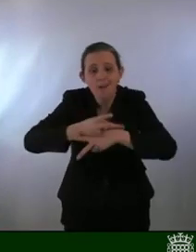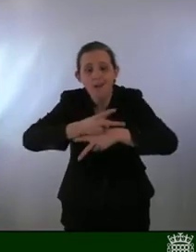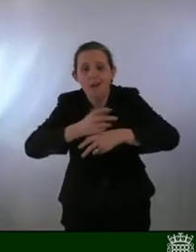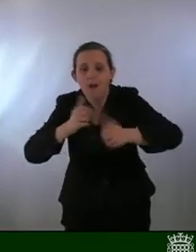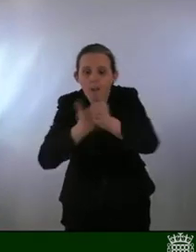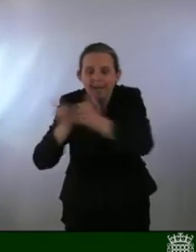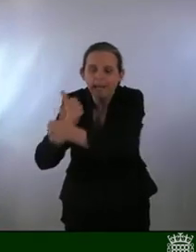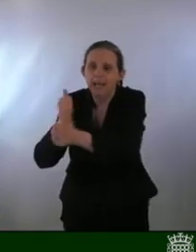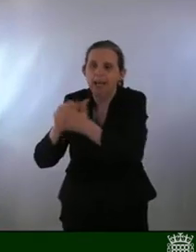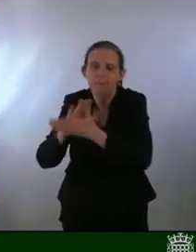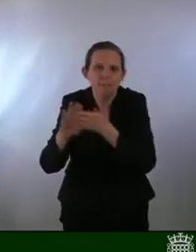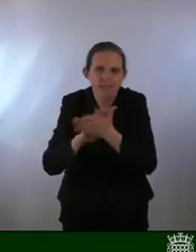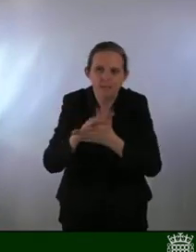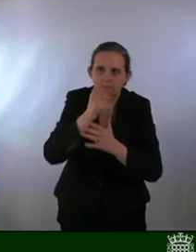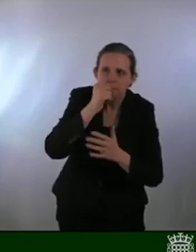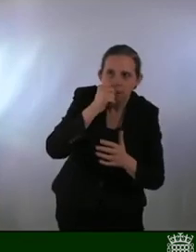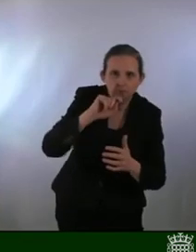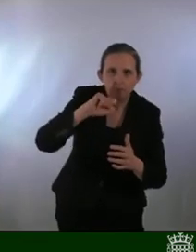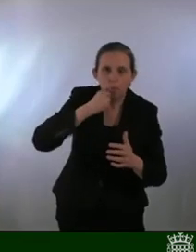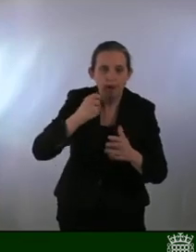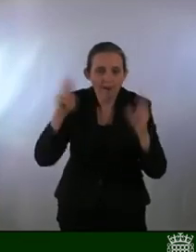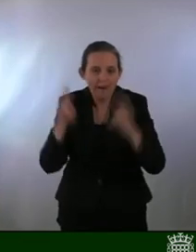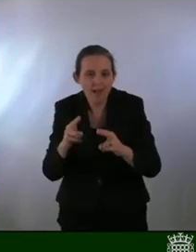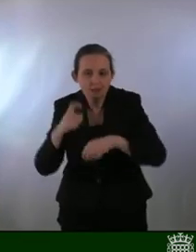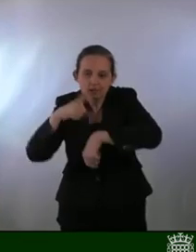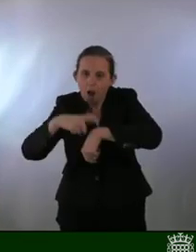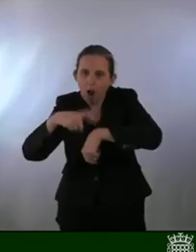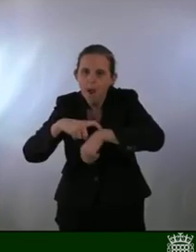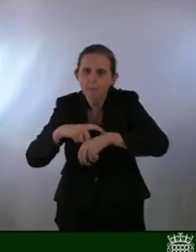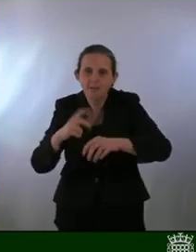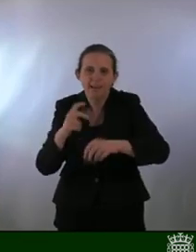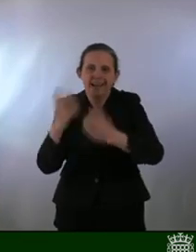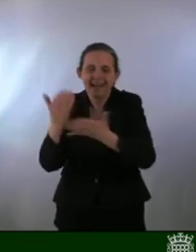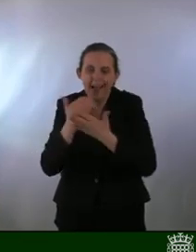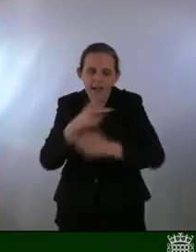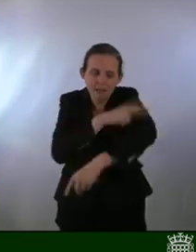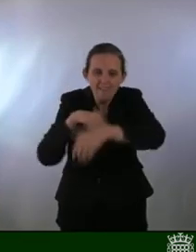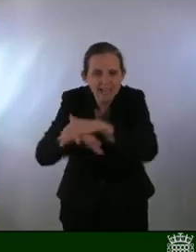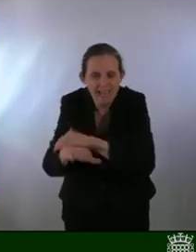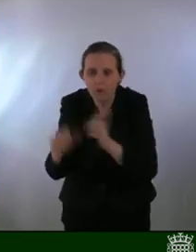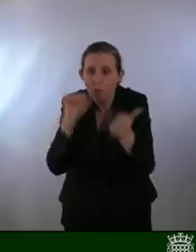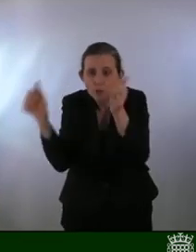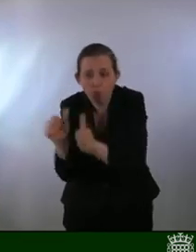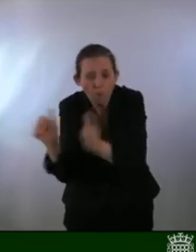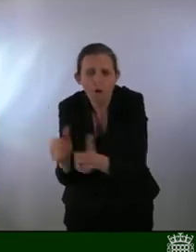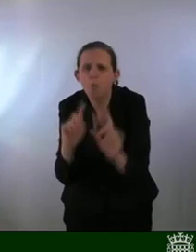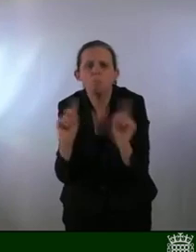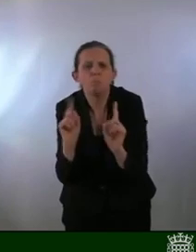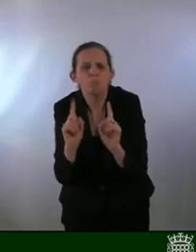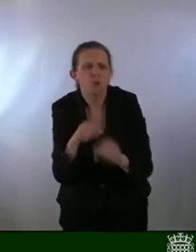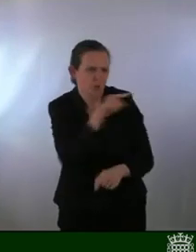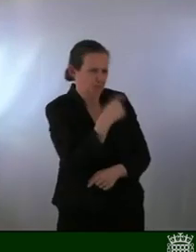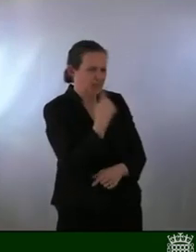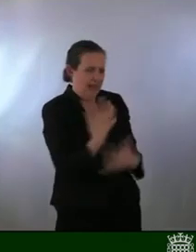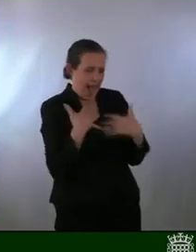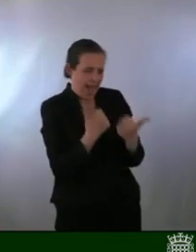of each visit so that there is time for the care worker to take precautions? He says the healthy should go to work,